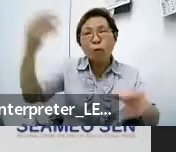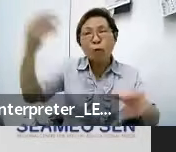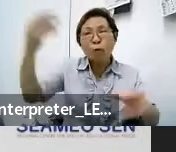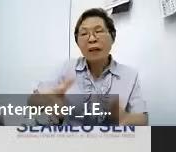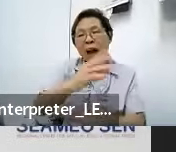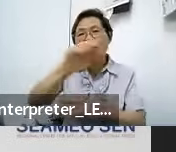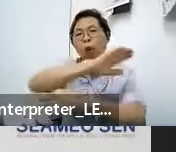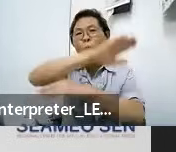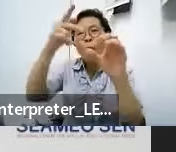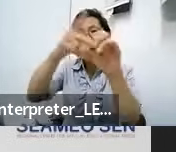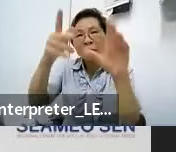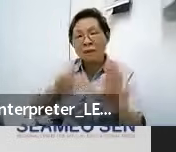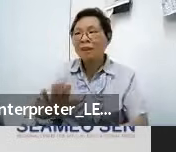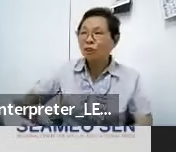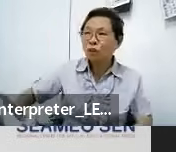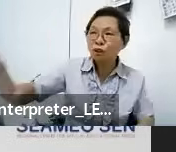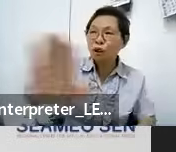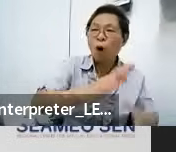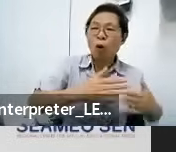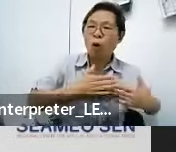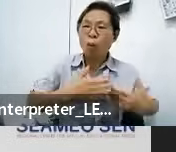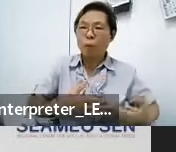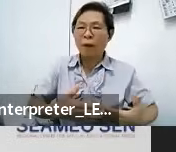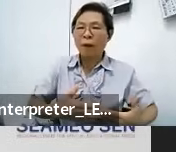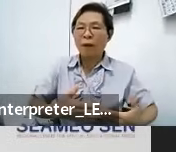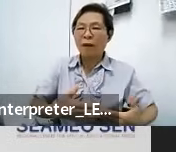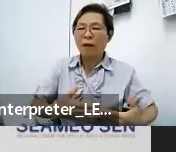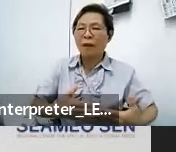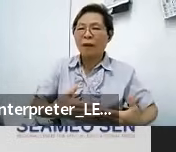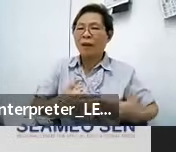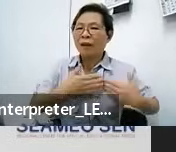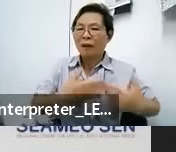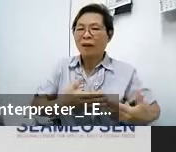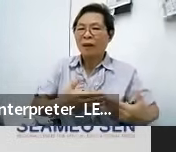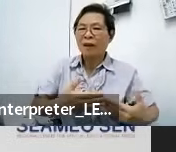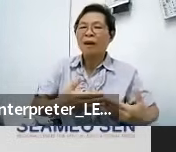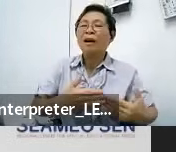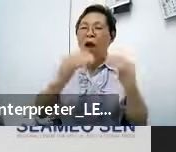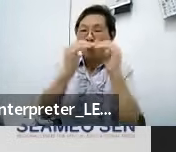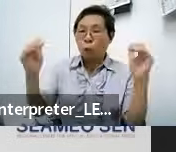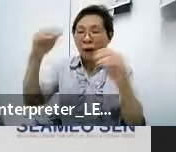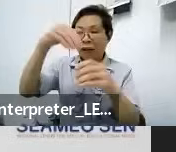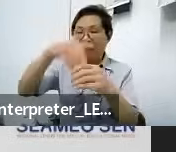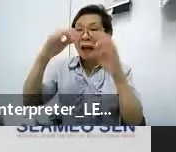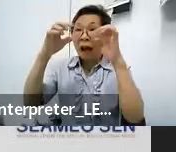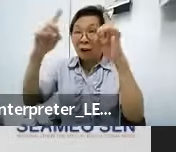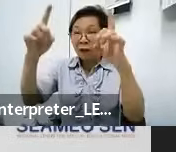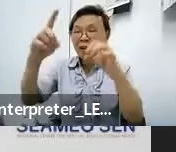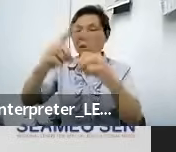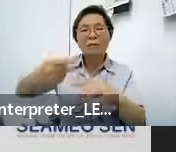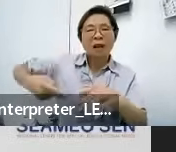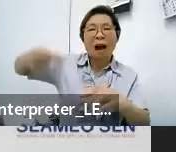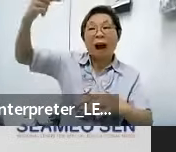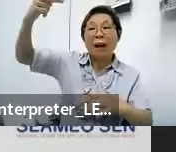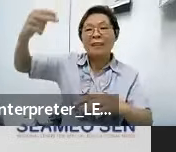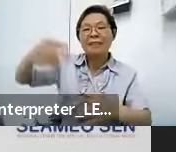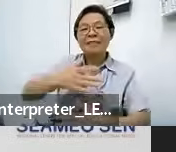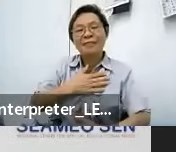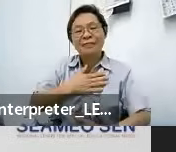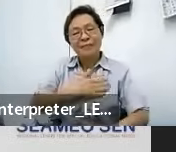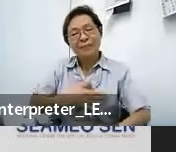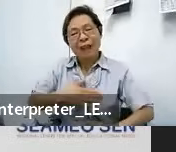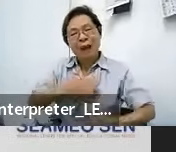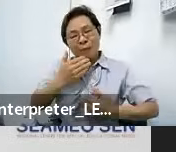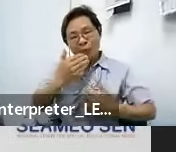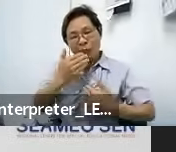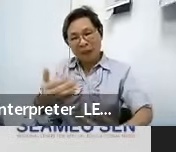participants. Your commitment to the cause of equity in education is highly appreciated. Let us continue